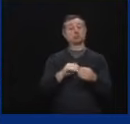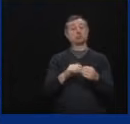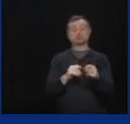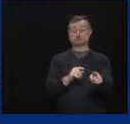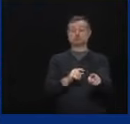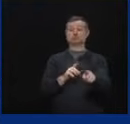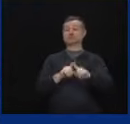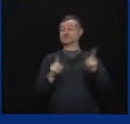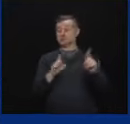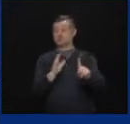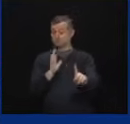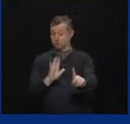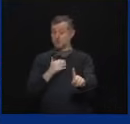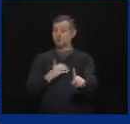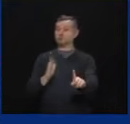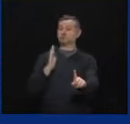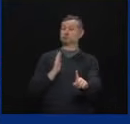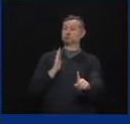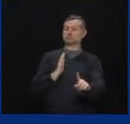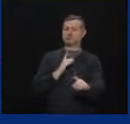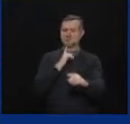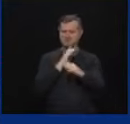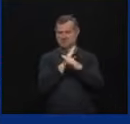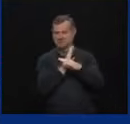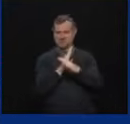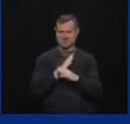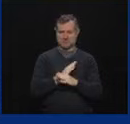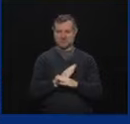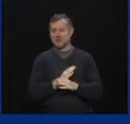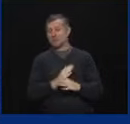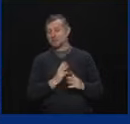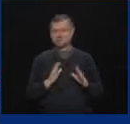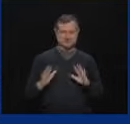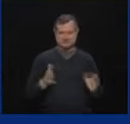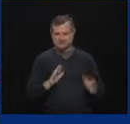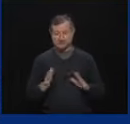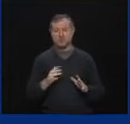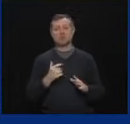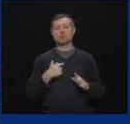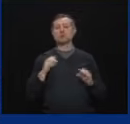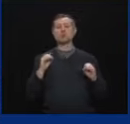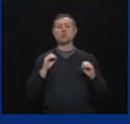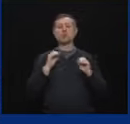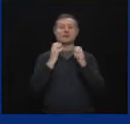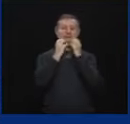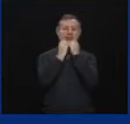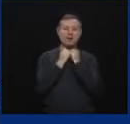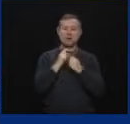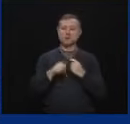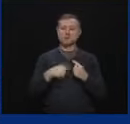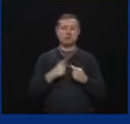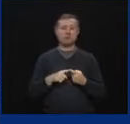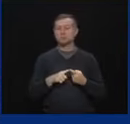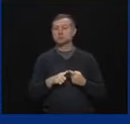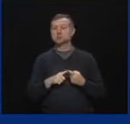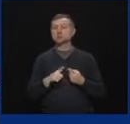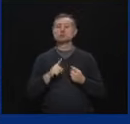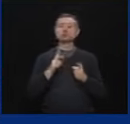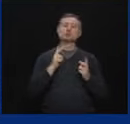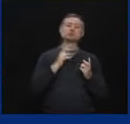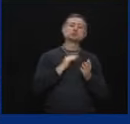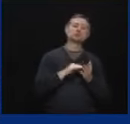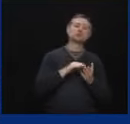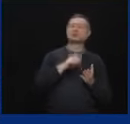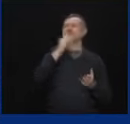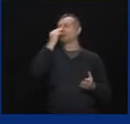inefficiencies, but also some additional regulations that have been put in place by the legislature. But nobody cares about excuses, particularly me. Since I've been in office